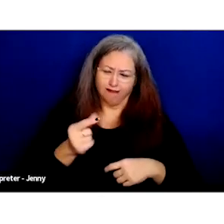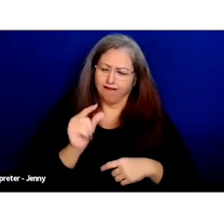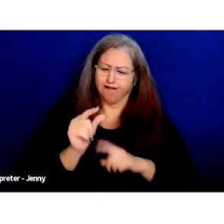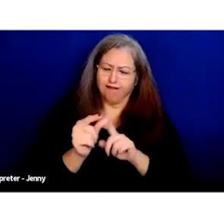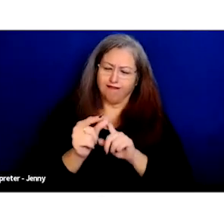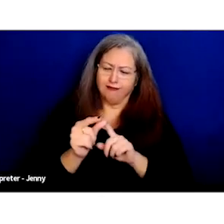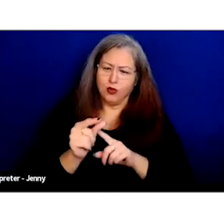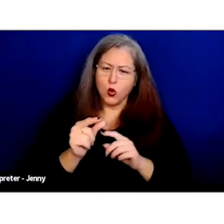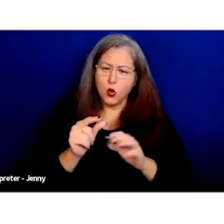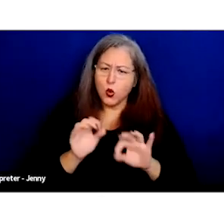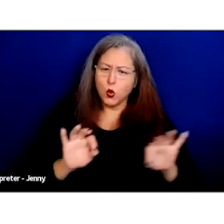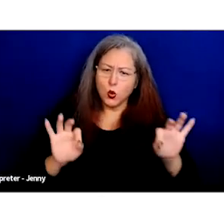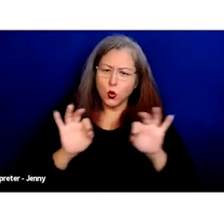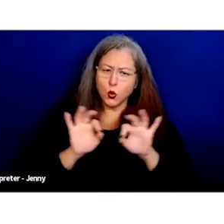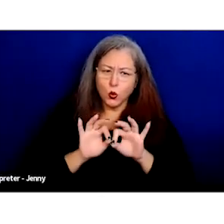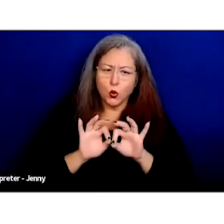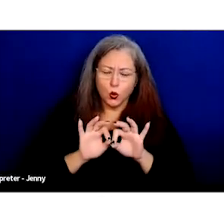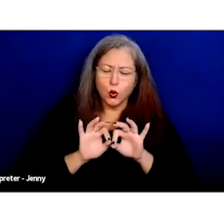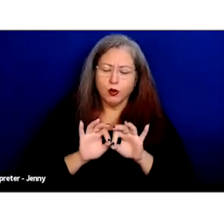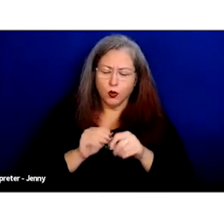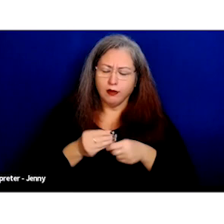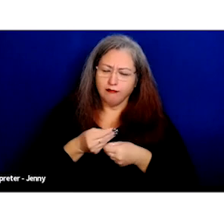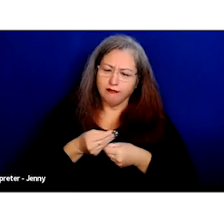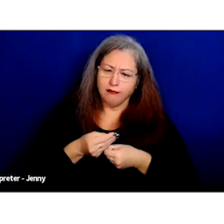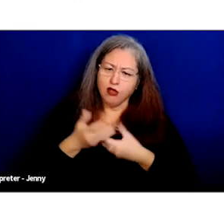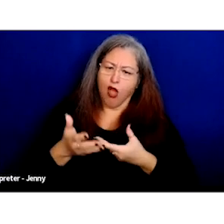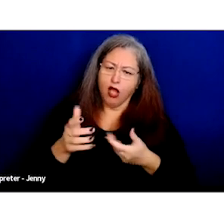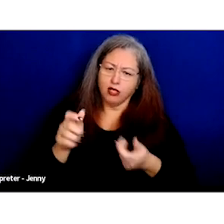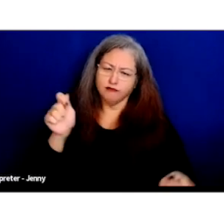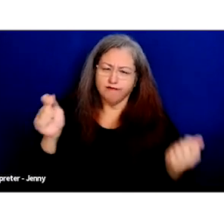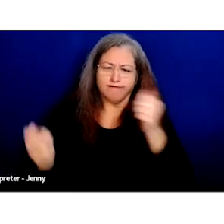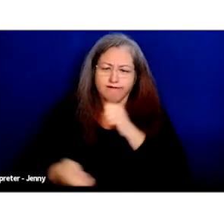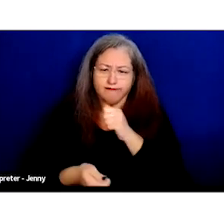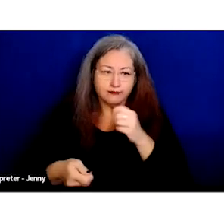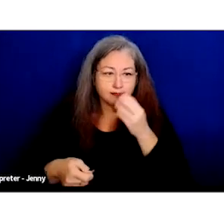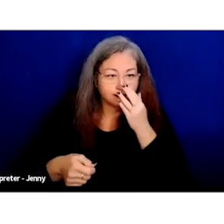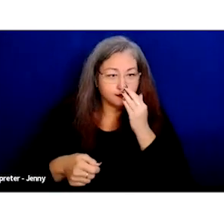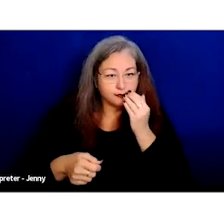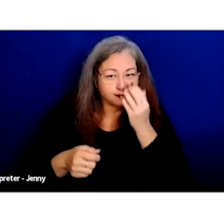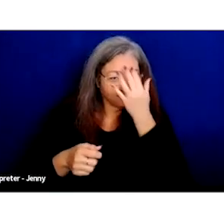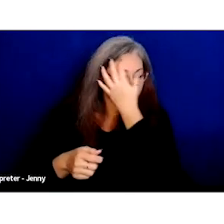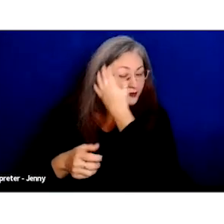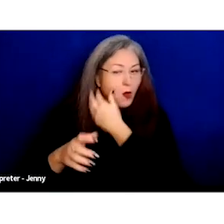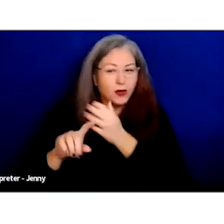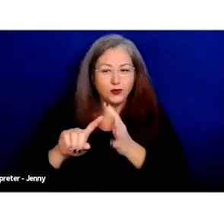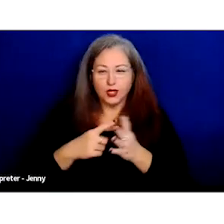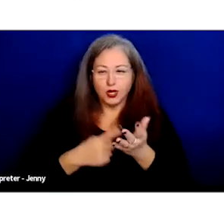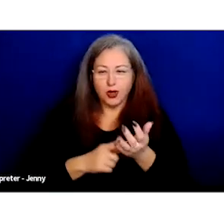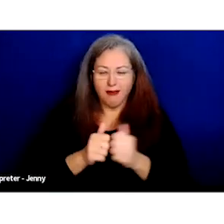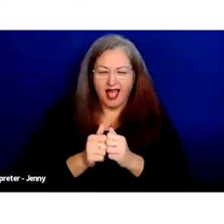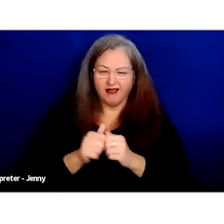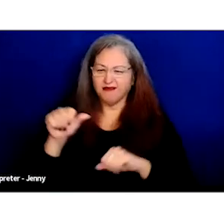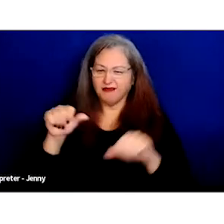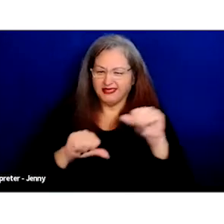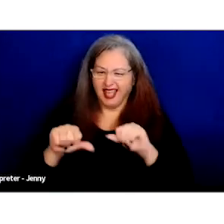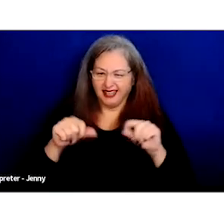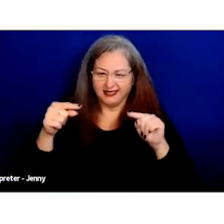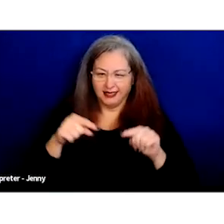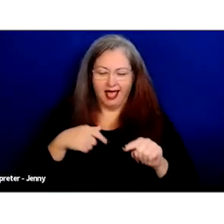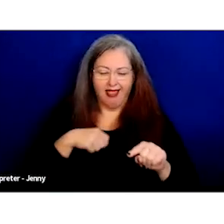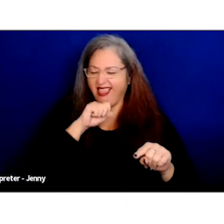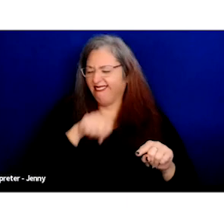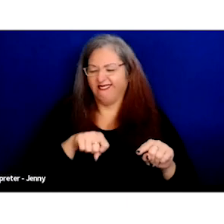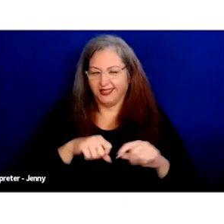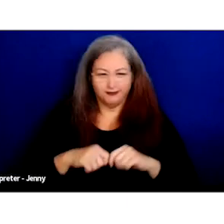that will be transformative. So let me get to the part that I love and get to the science. So